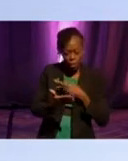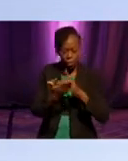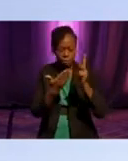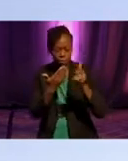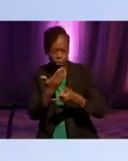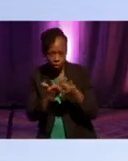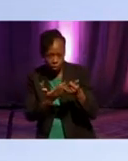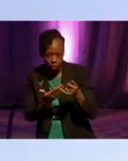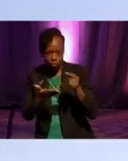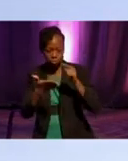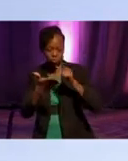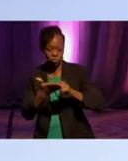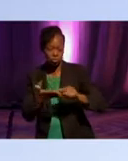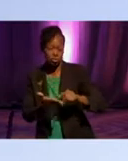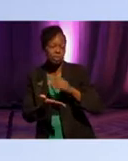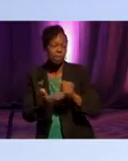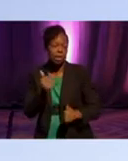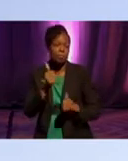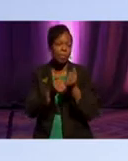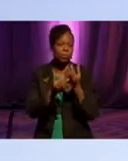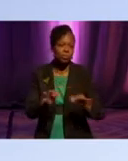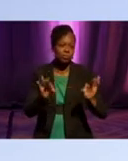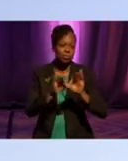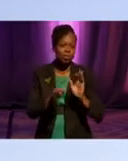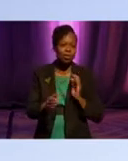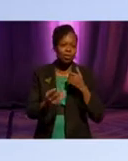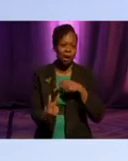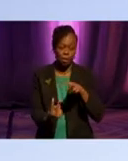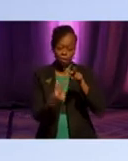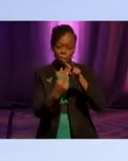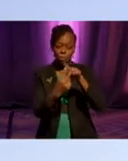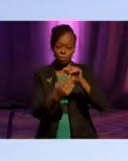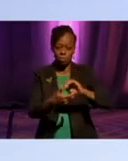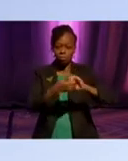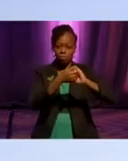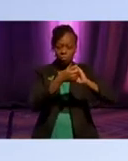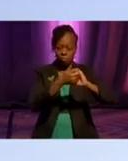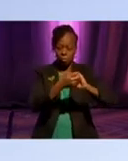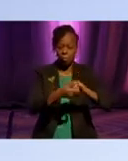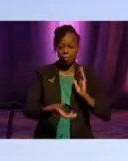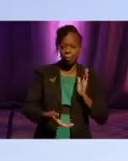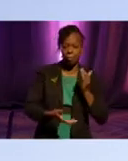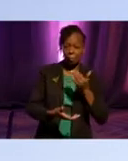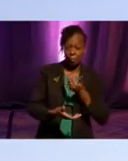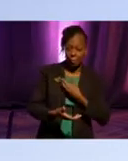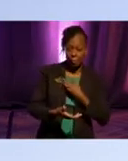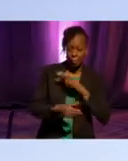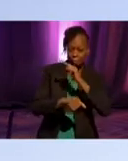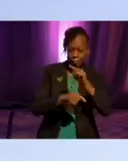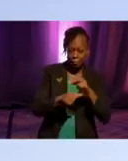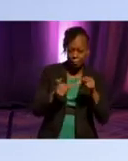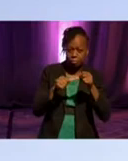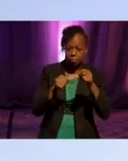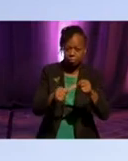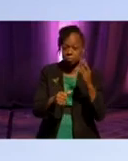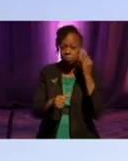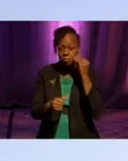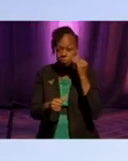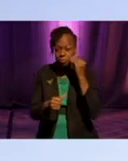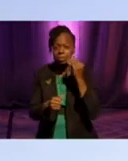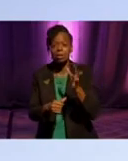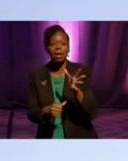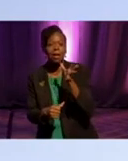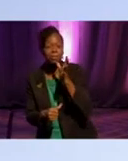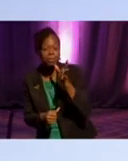this through, most importantly, our partnerships. Our nation continues to face a maternal